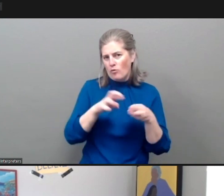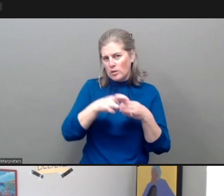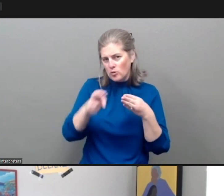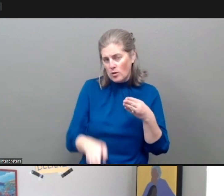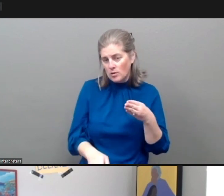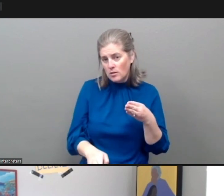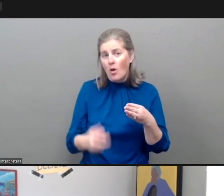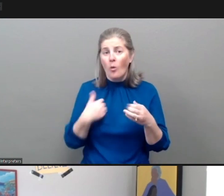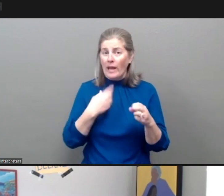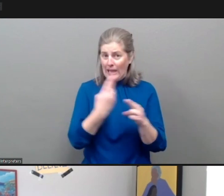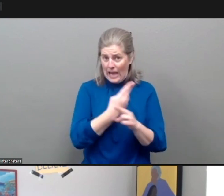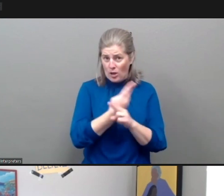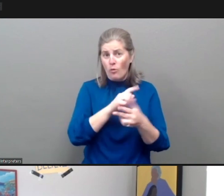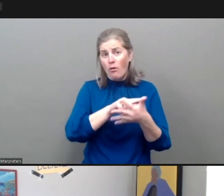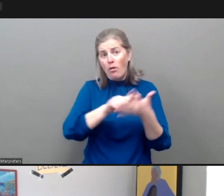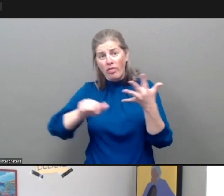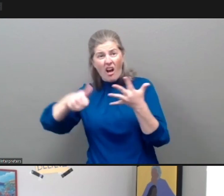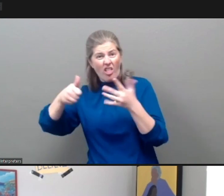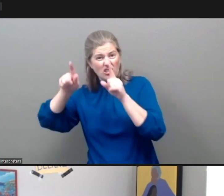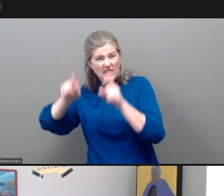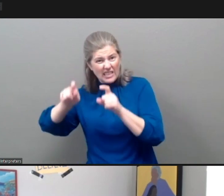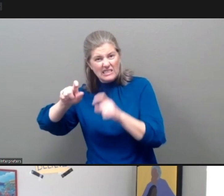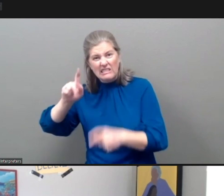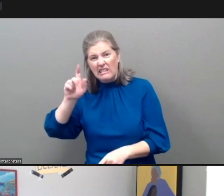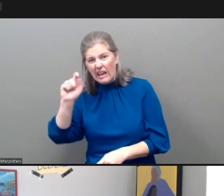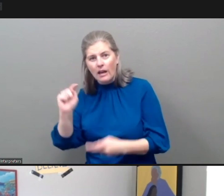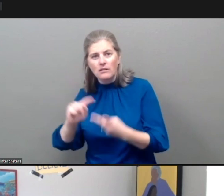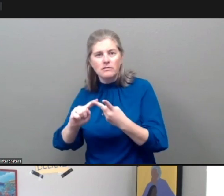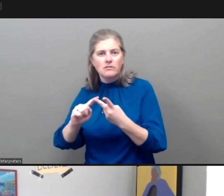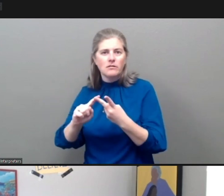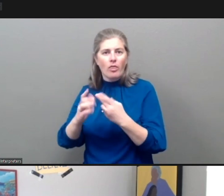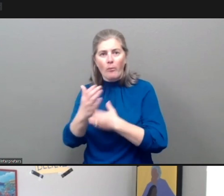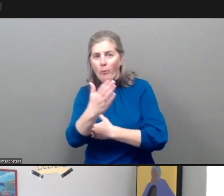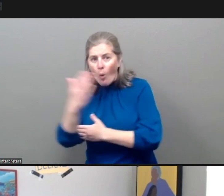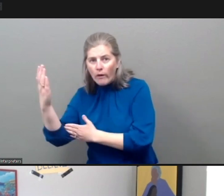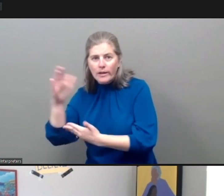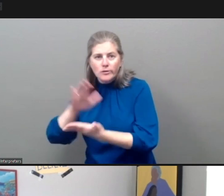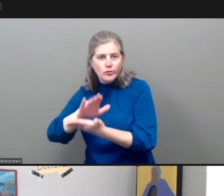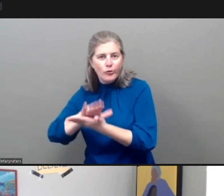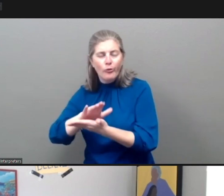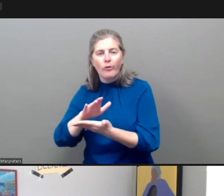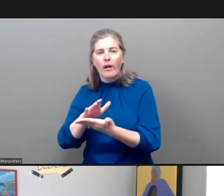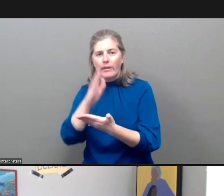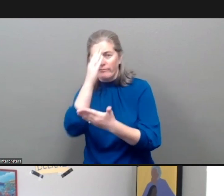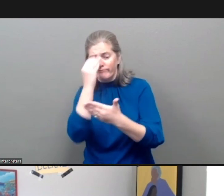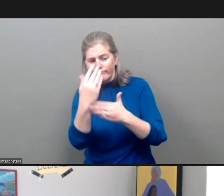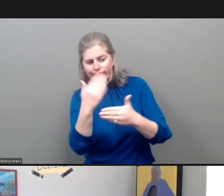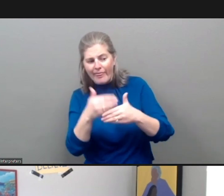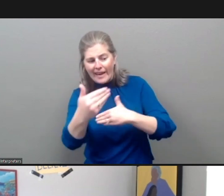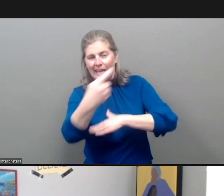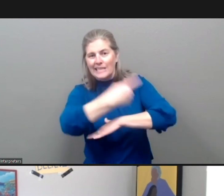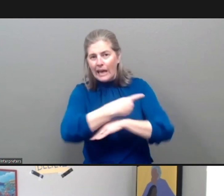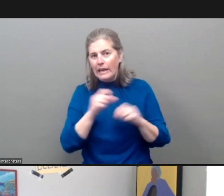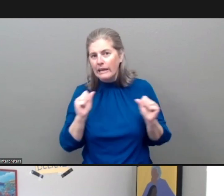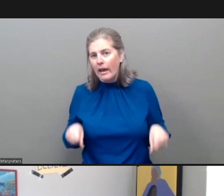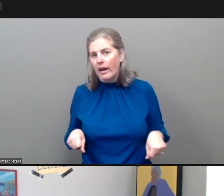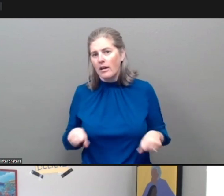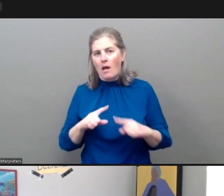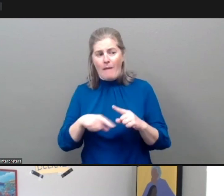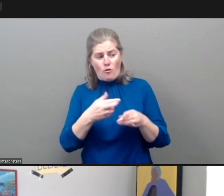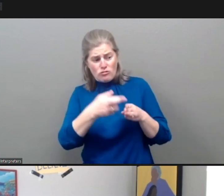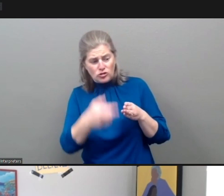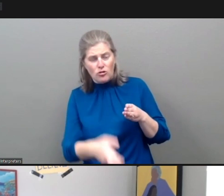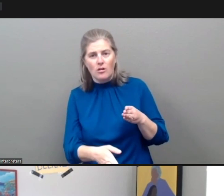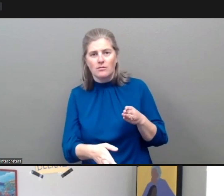can use those other tests to test kids in the morning at school and then notify them the next morning about their results